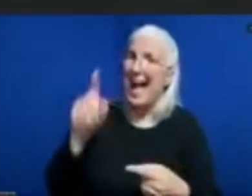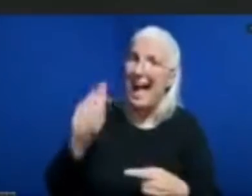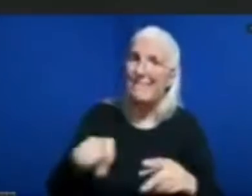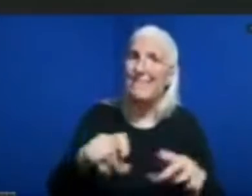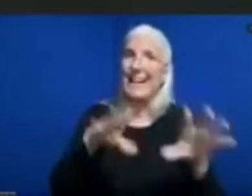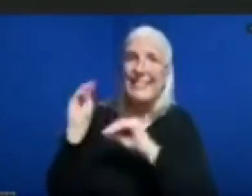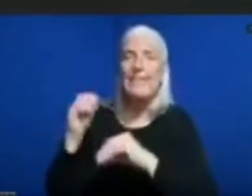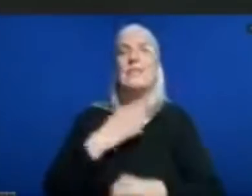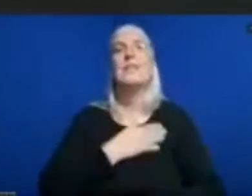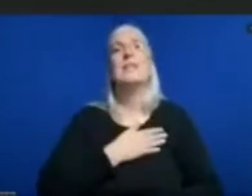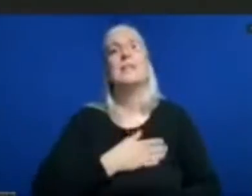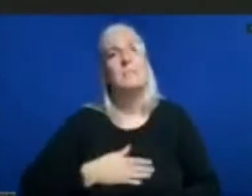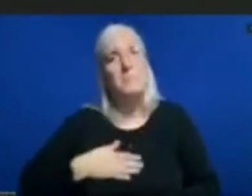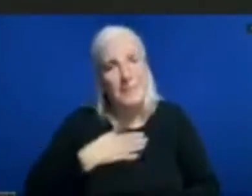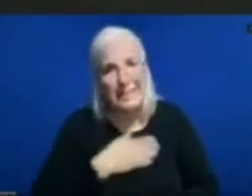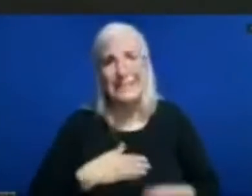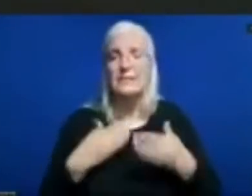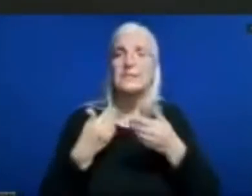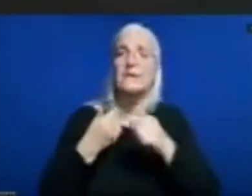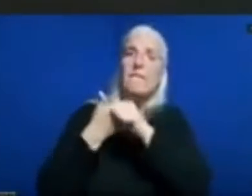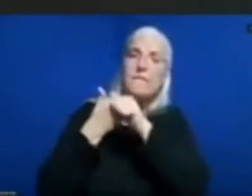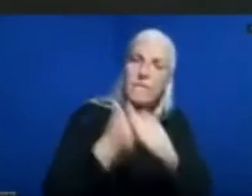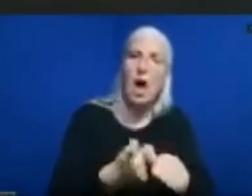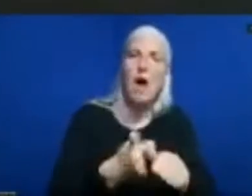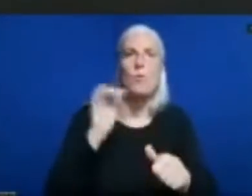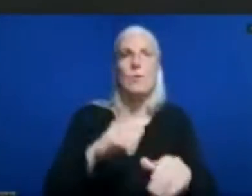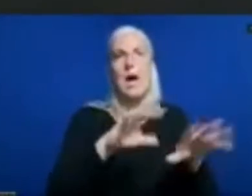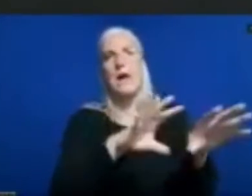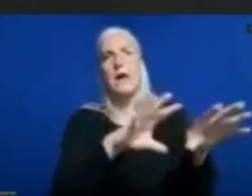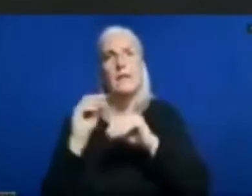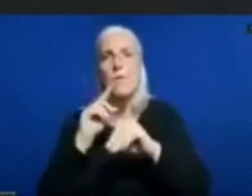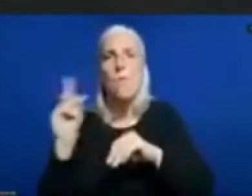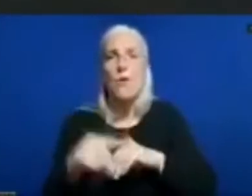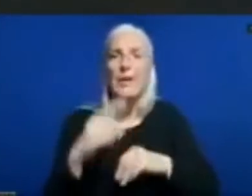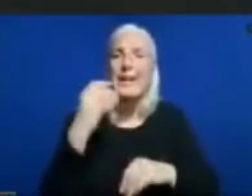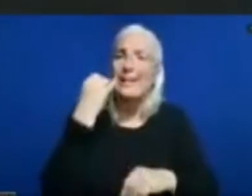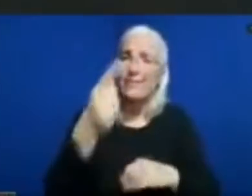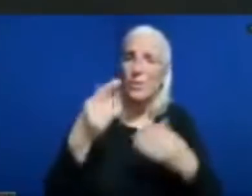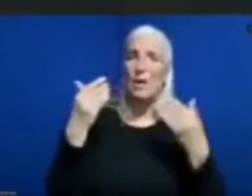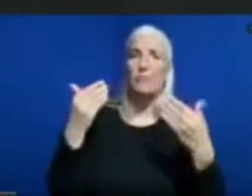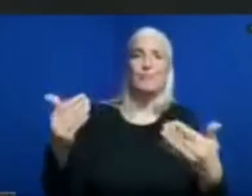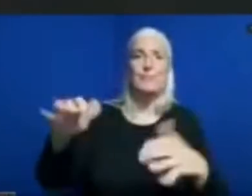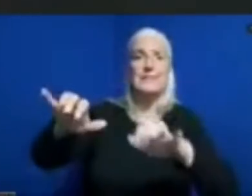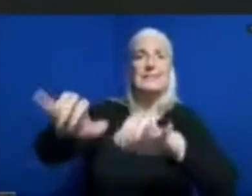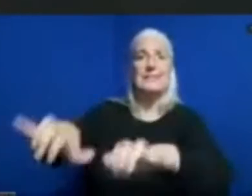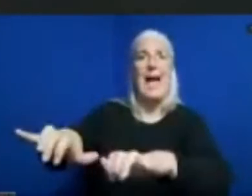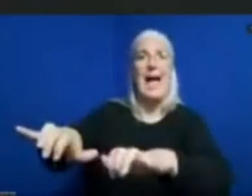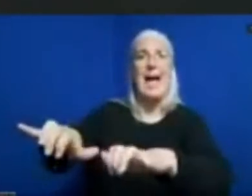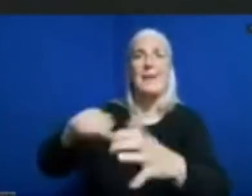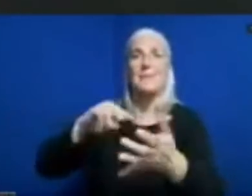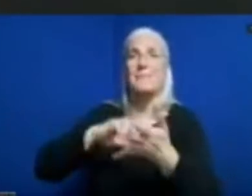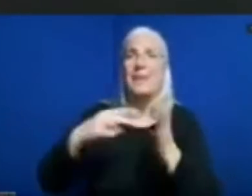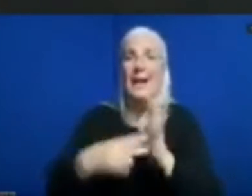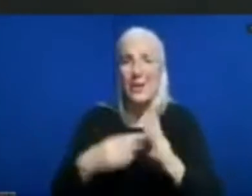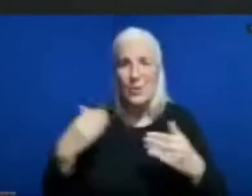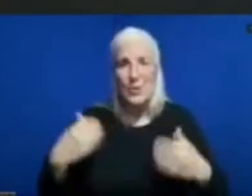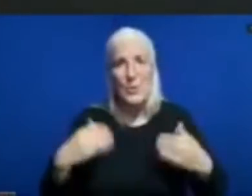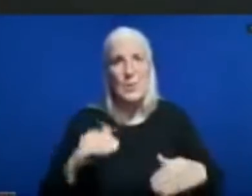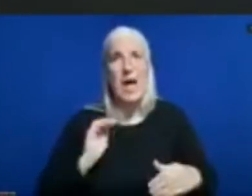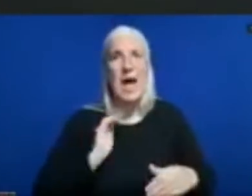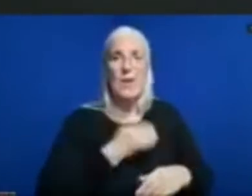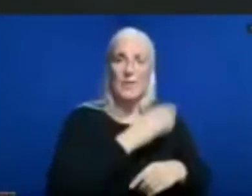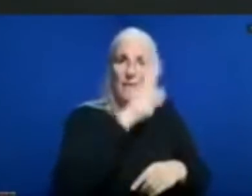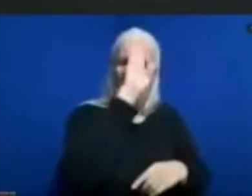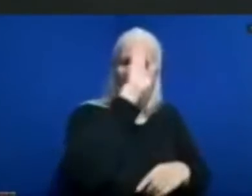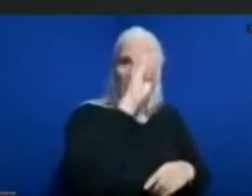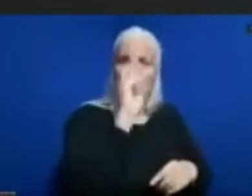in those mandatory evacuation areas. It really interferes with the activities of my personnel. It causes